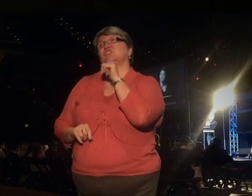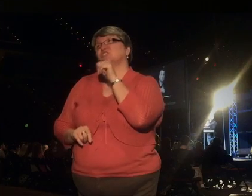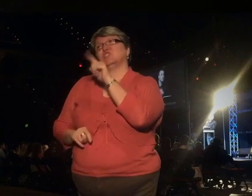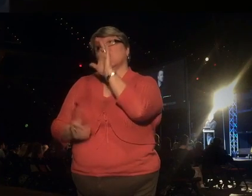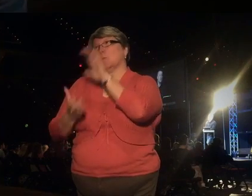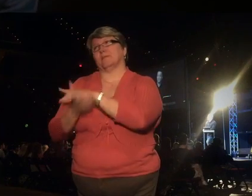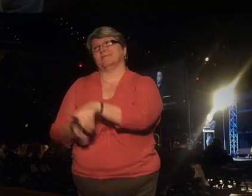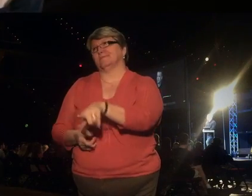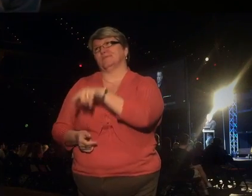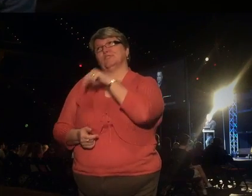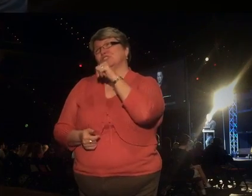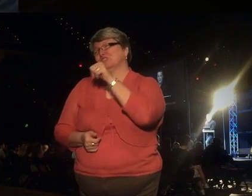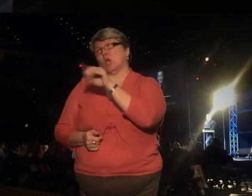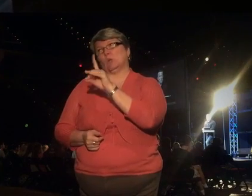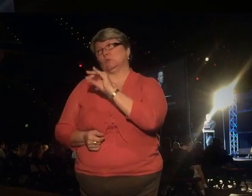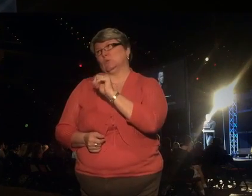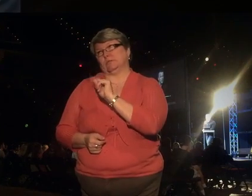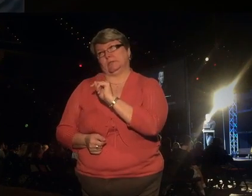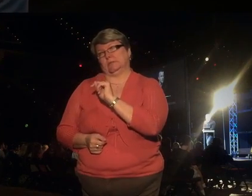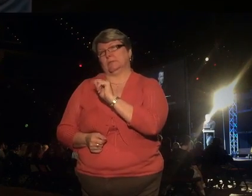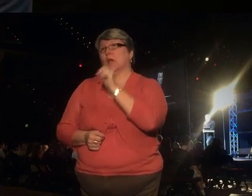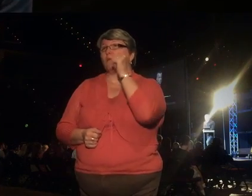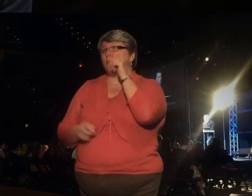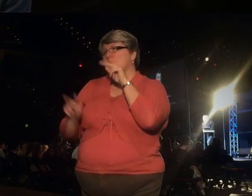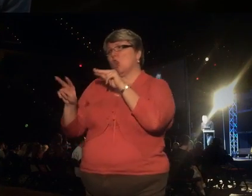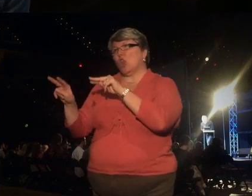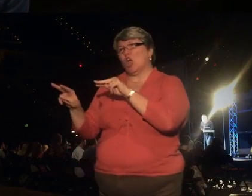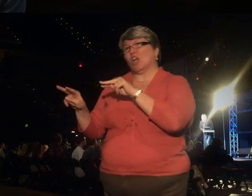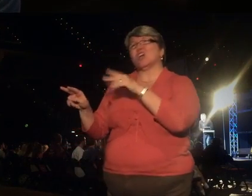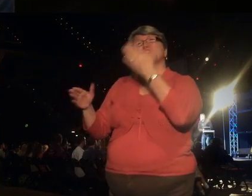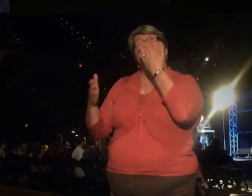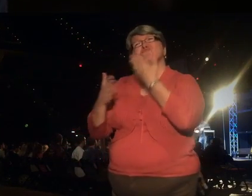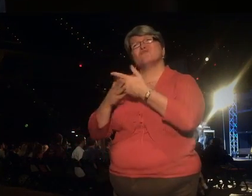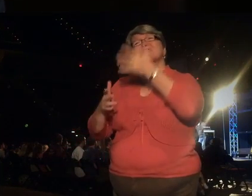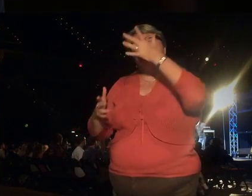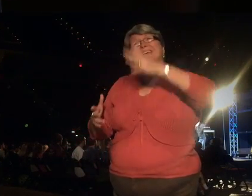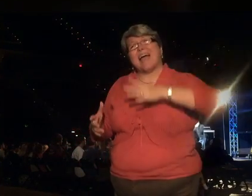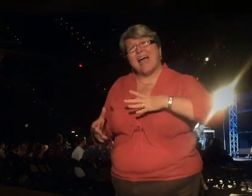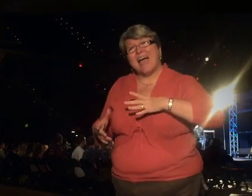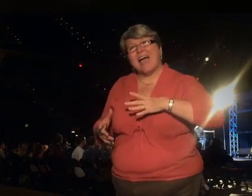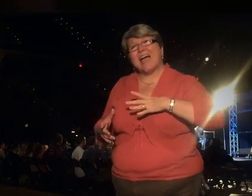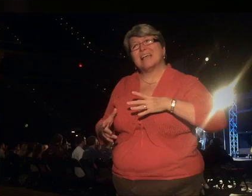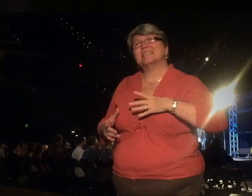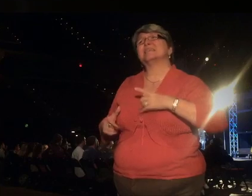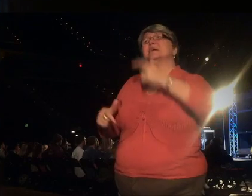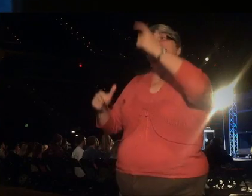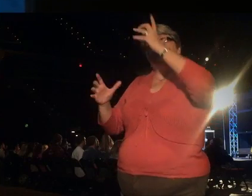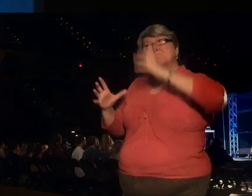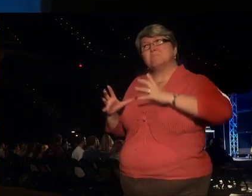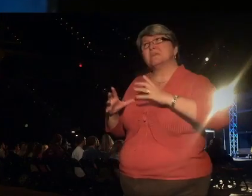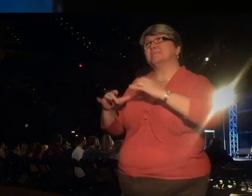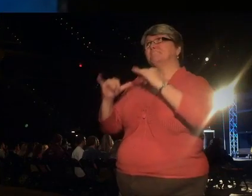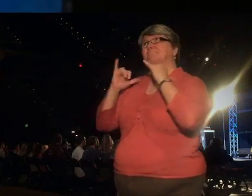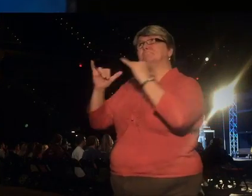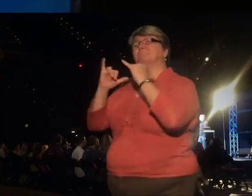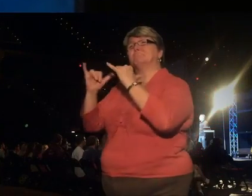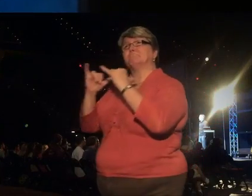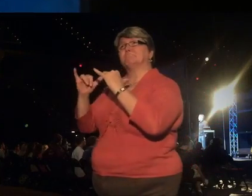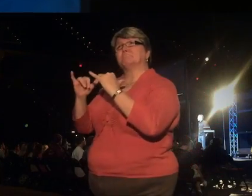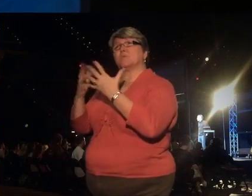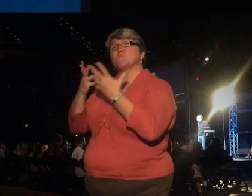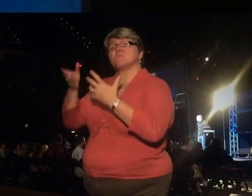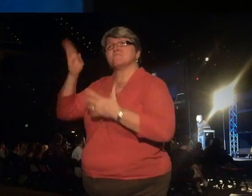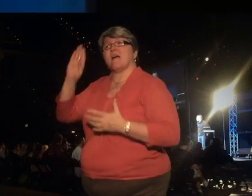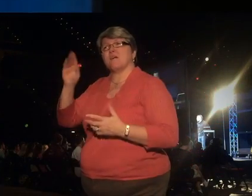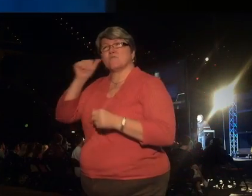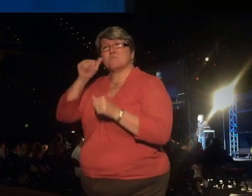don't. And I remember looking at some of them, good guys, godly men in the organization we were in. And I remember when my